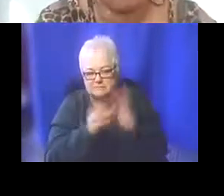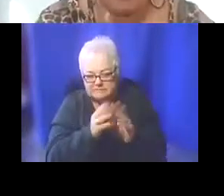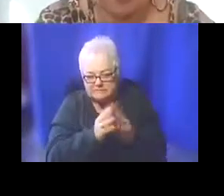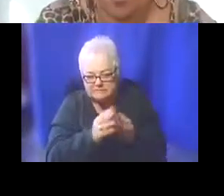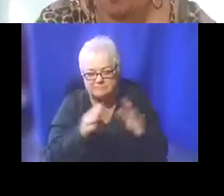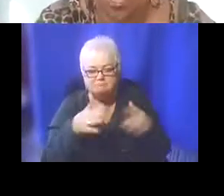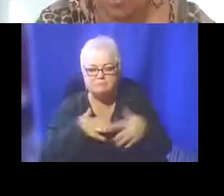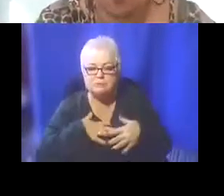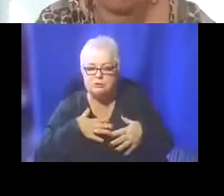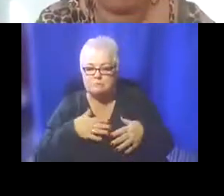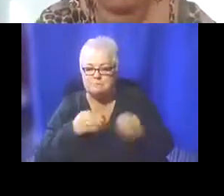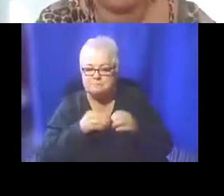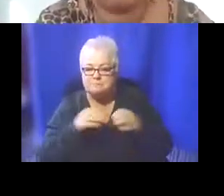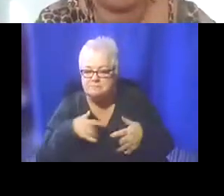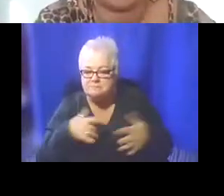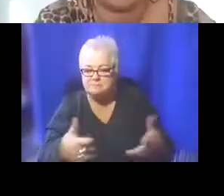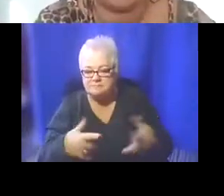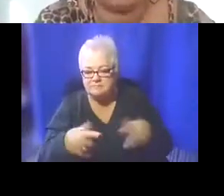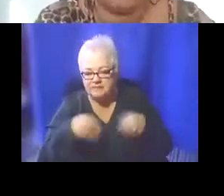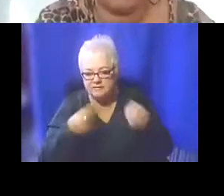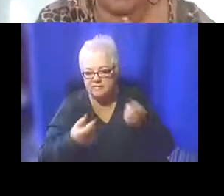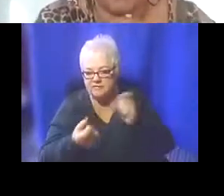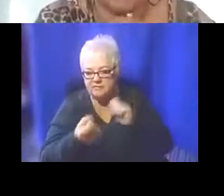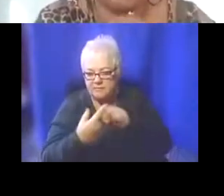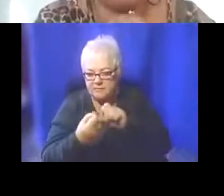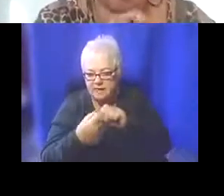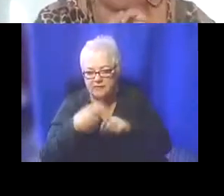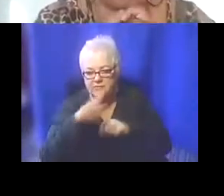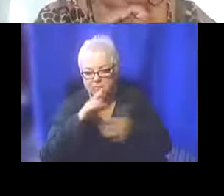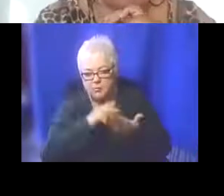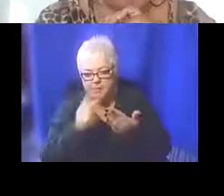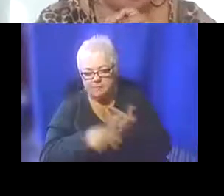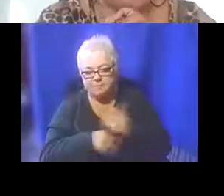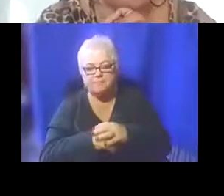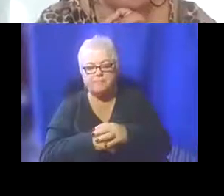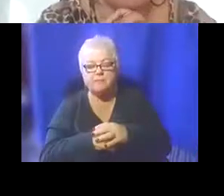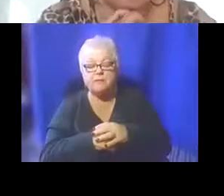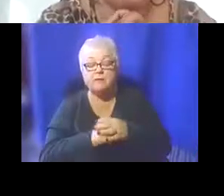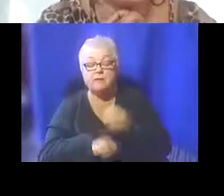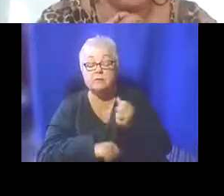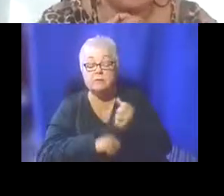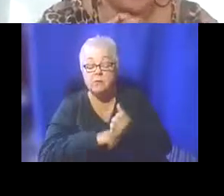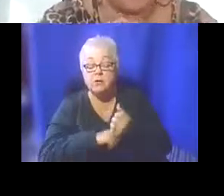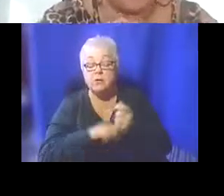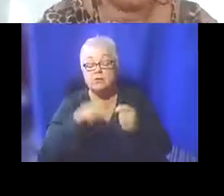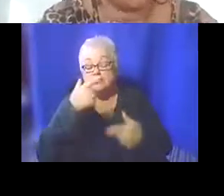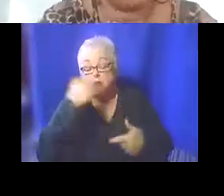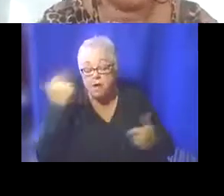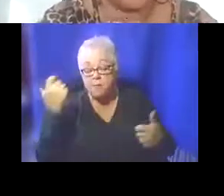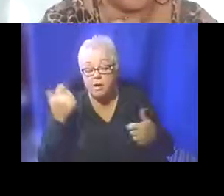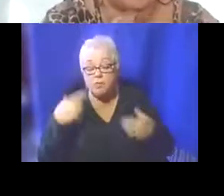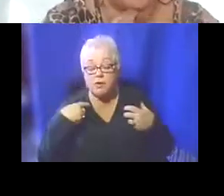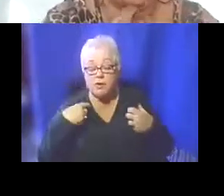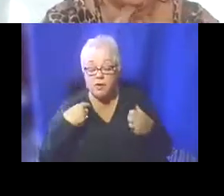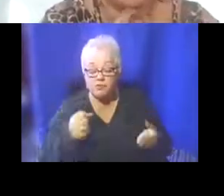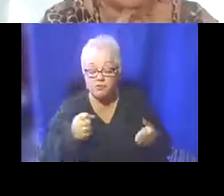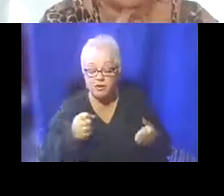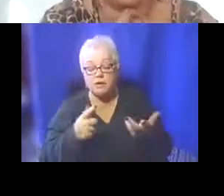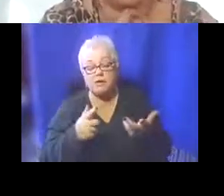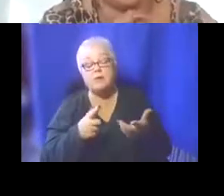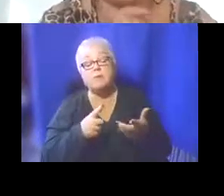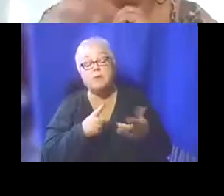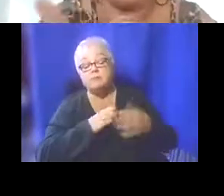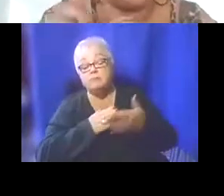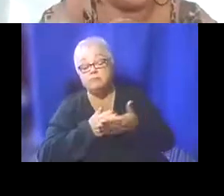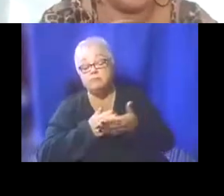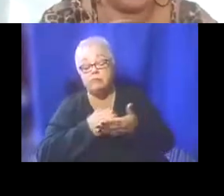to give you feedback on your program, actually. It supports trauma recovery by reducing re-traumatization.